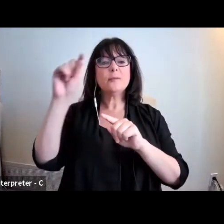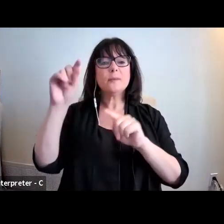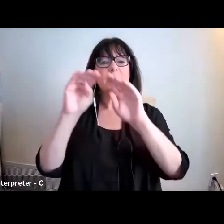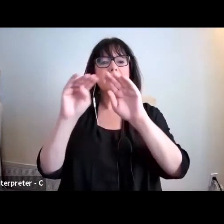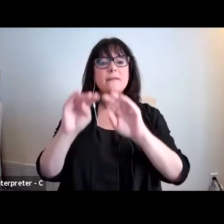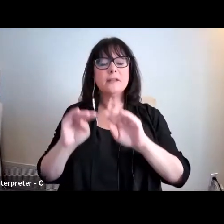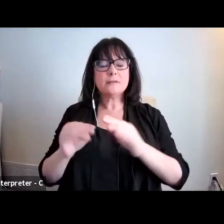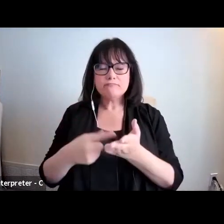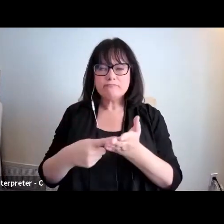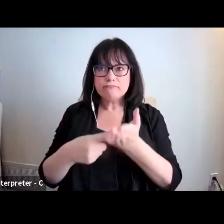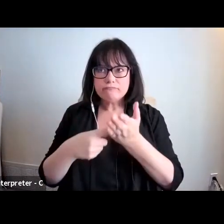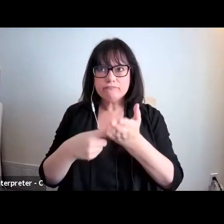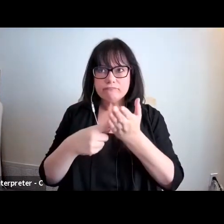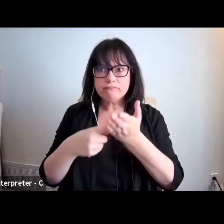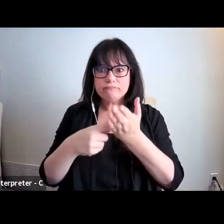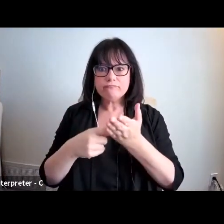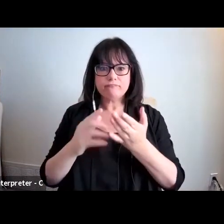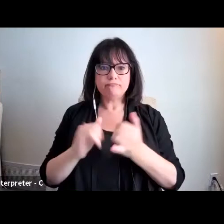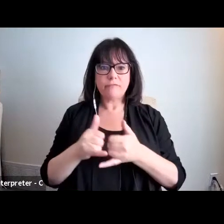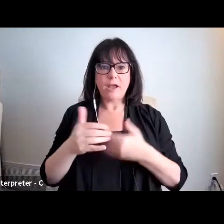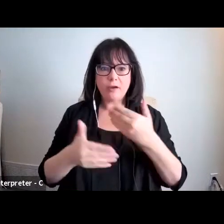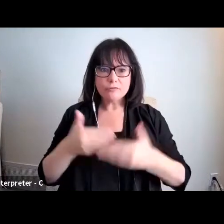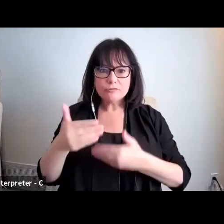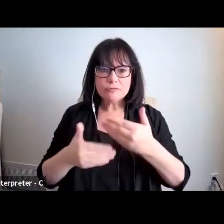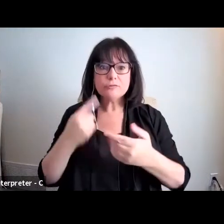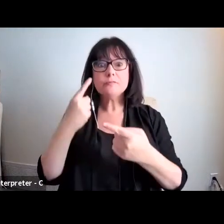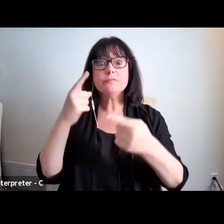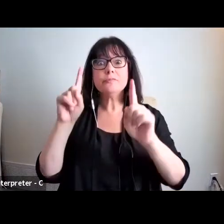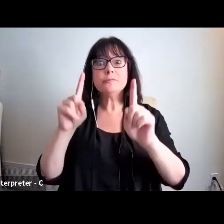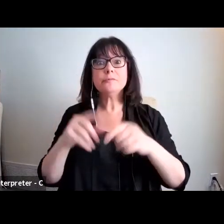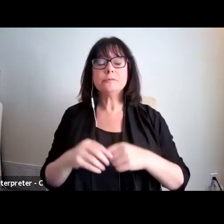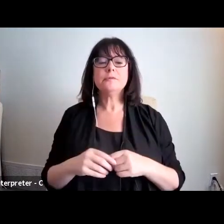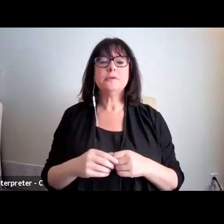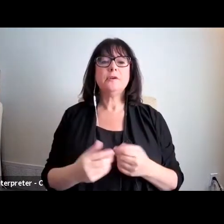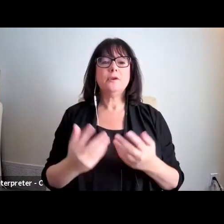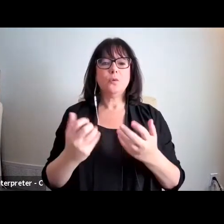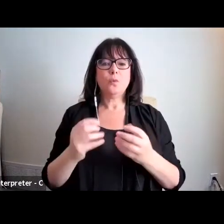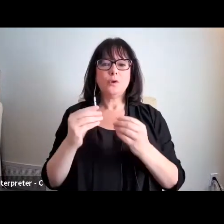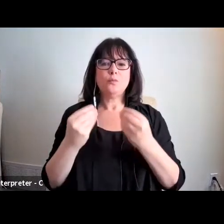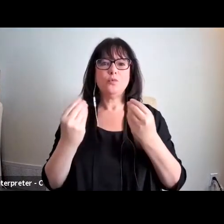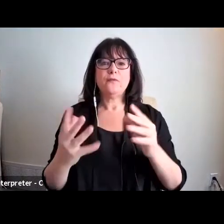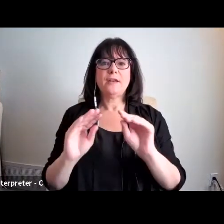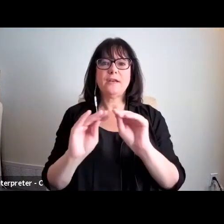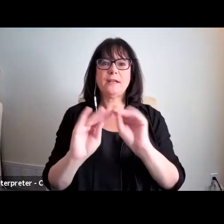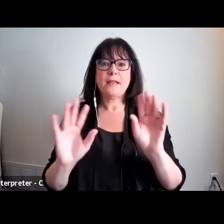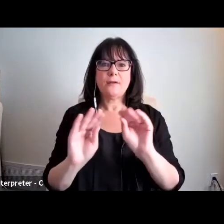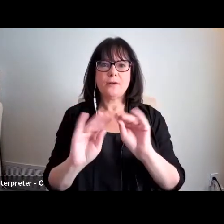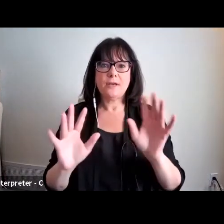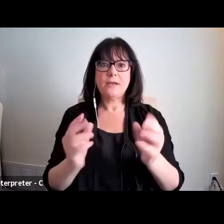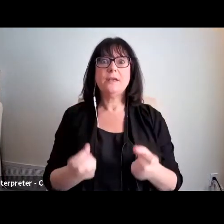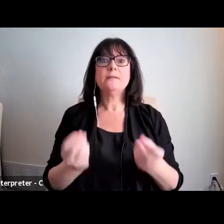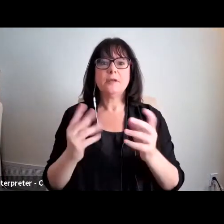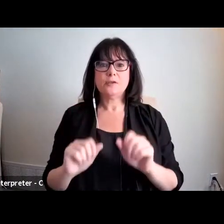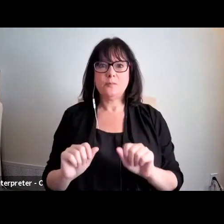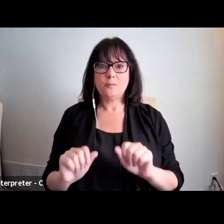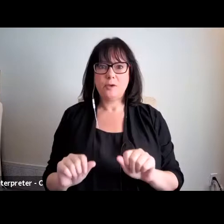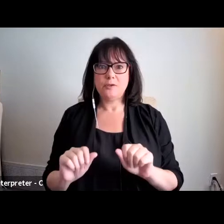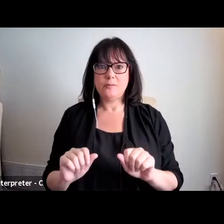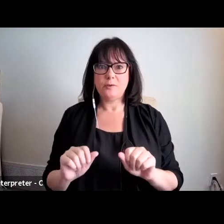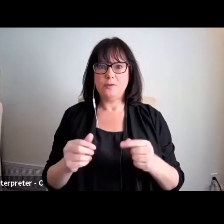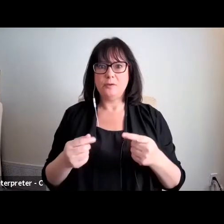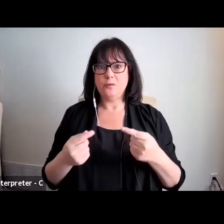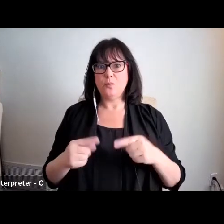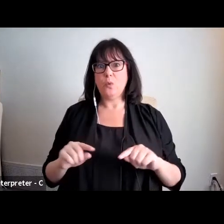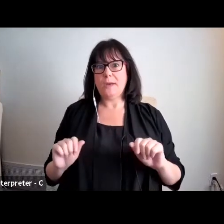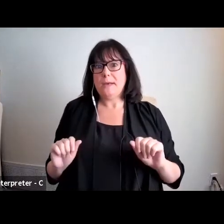provide as much clarity and early notice as possible to students, faculty, instructors, staff by